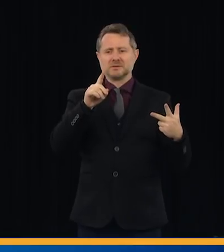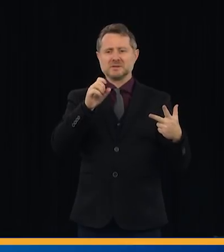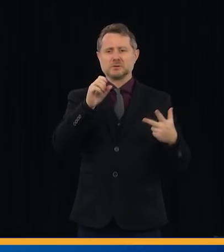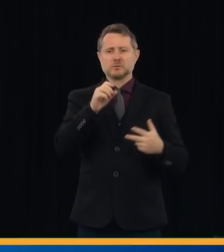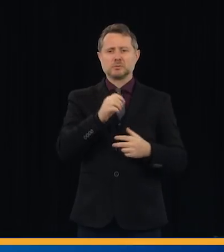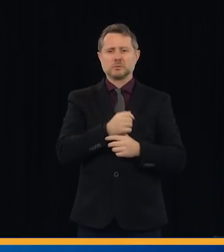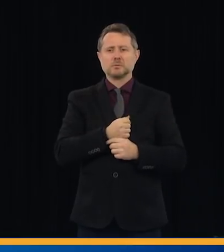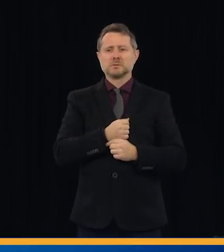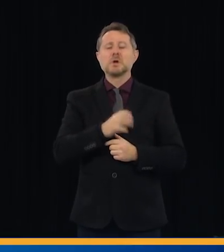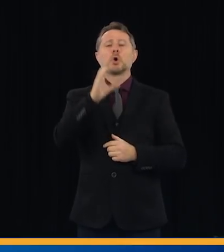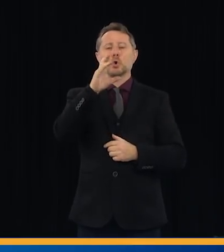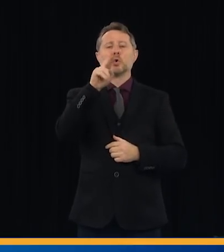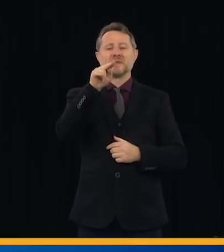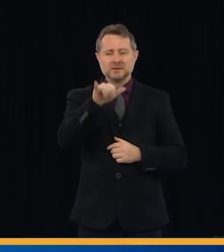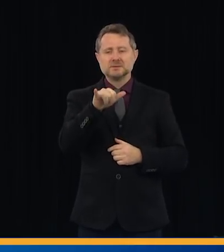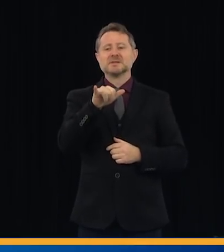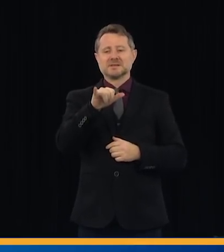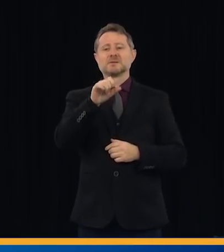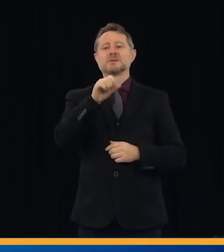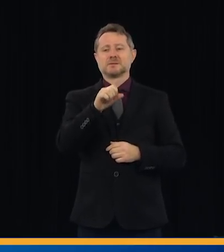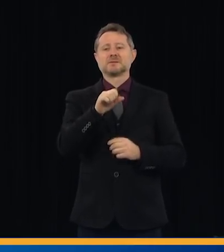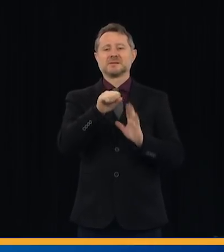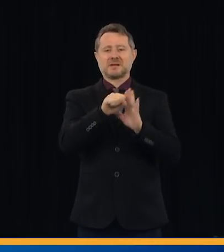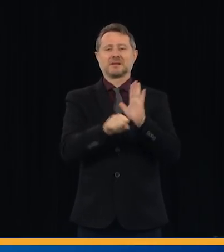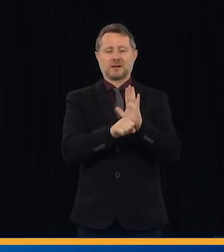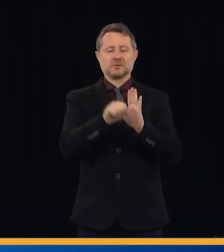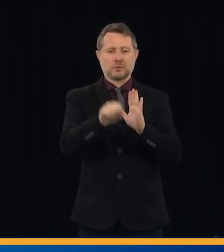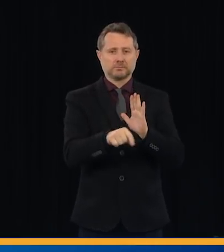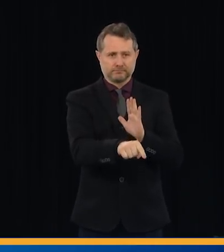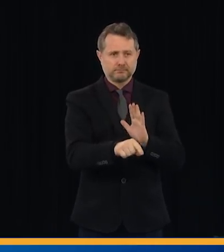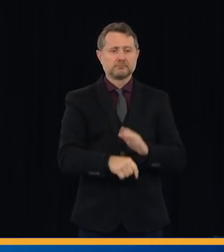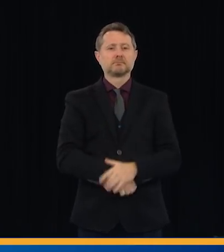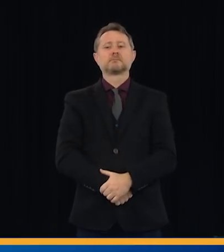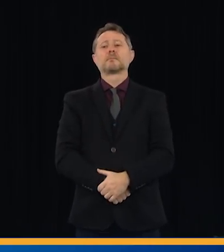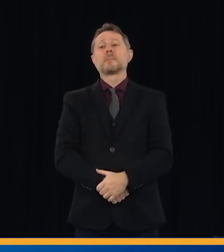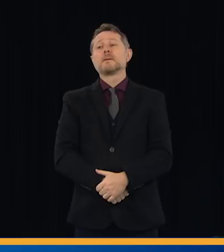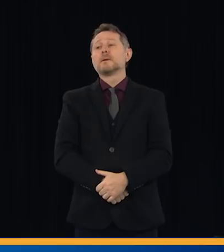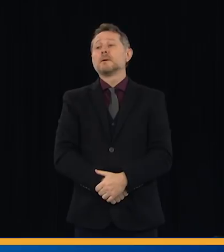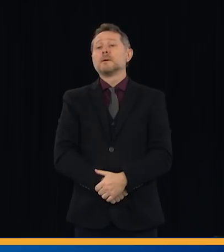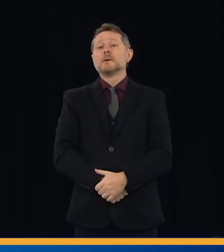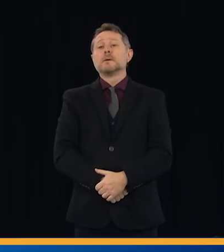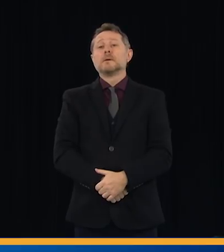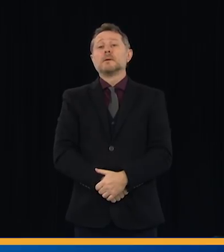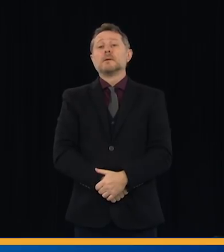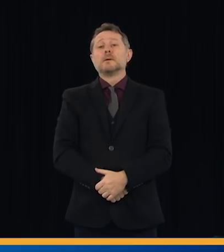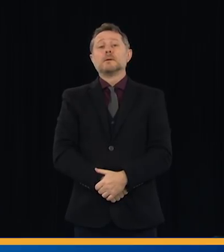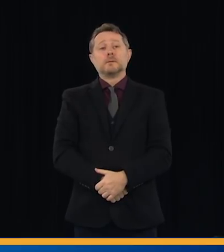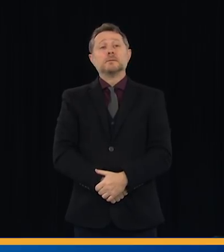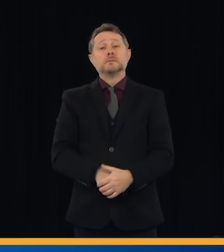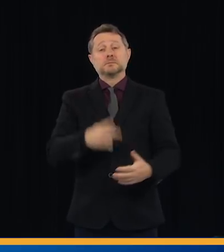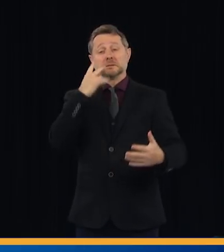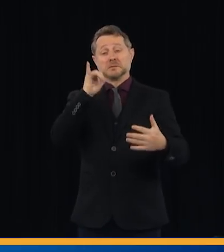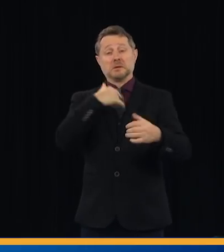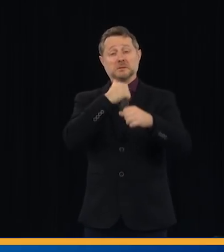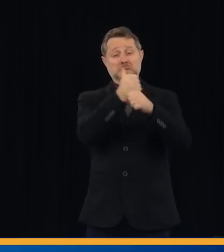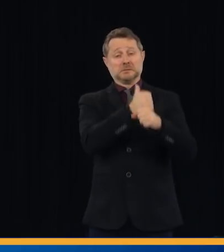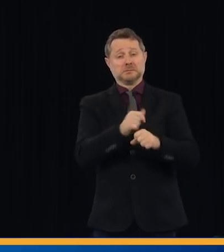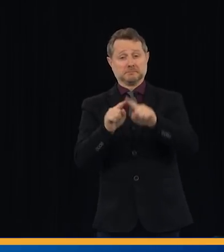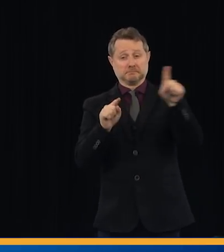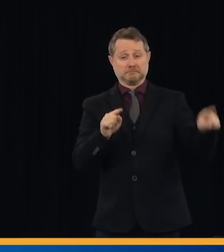have when all of this is said and done, and you'll see it's equally